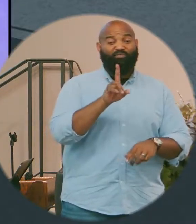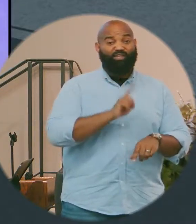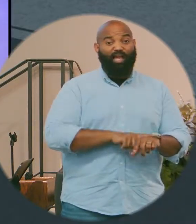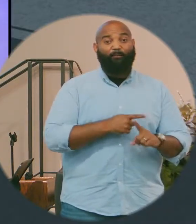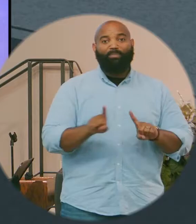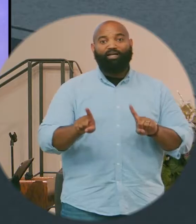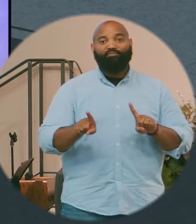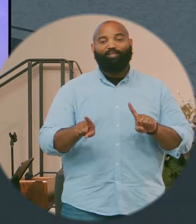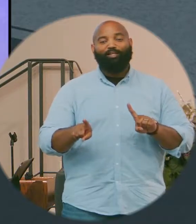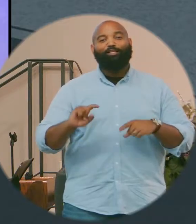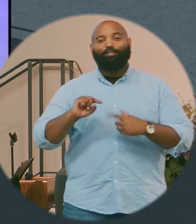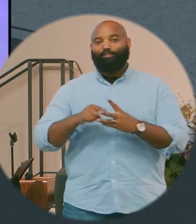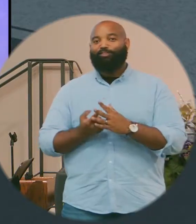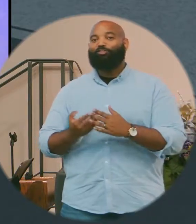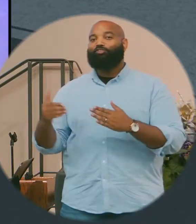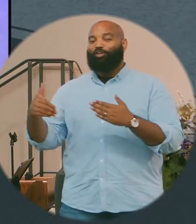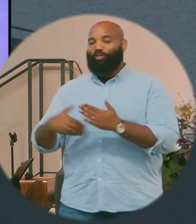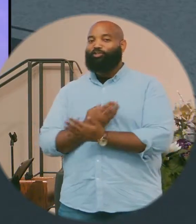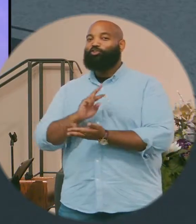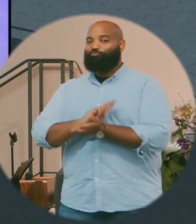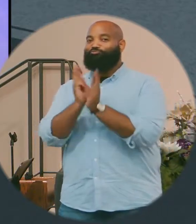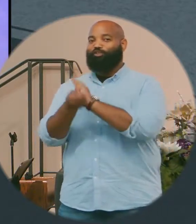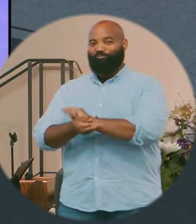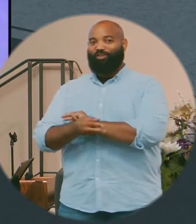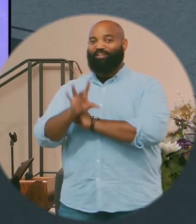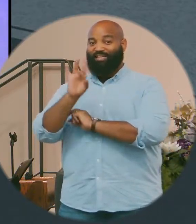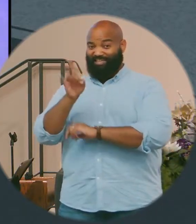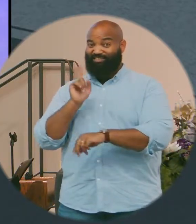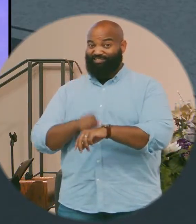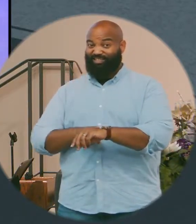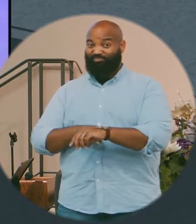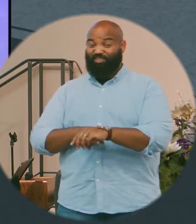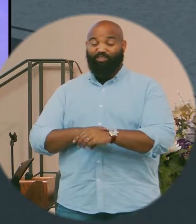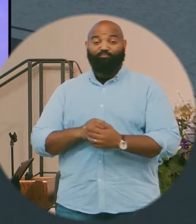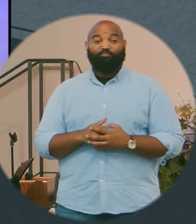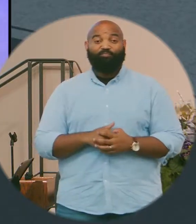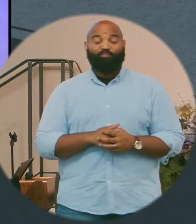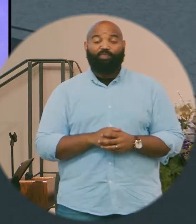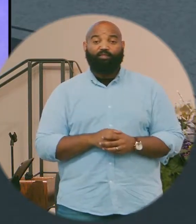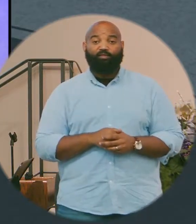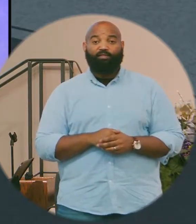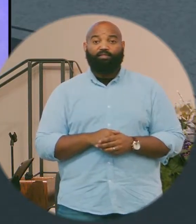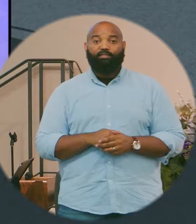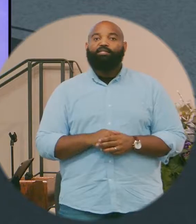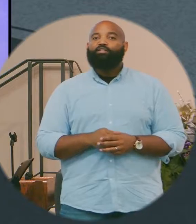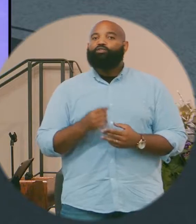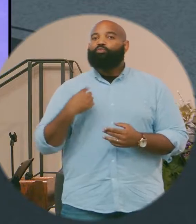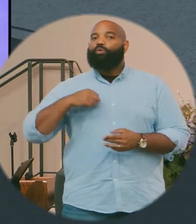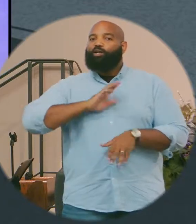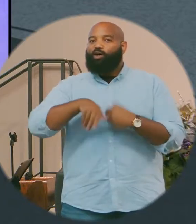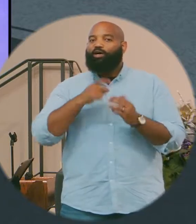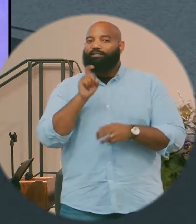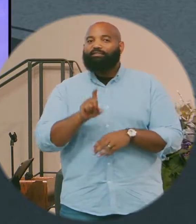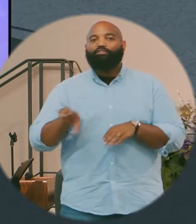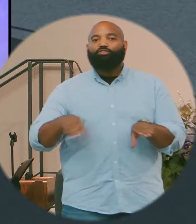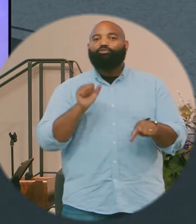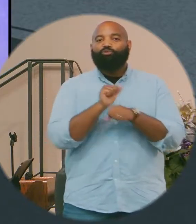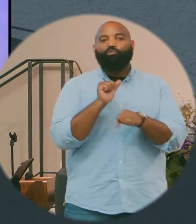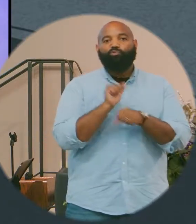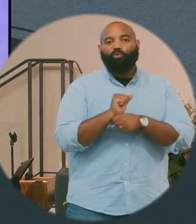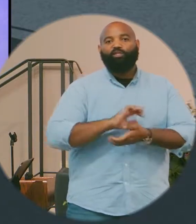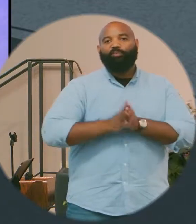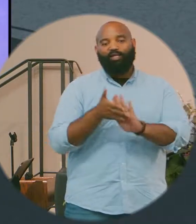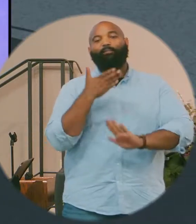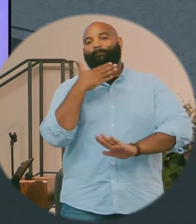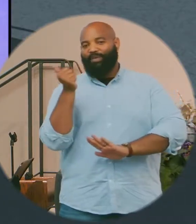you are committed to doing the work that you need to do in order not to be dirty. Our text today